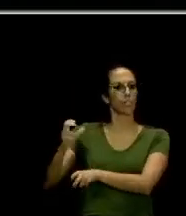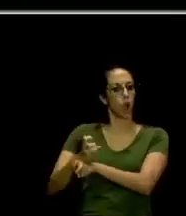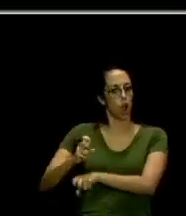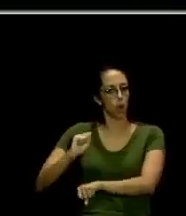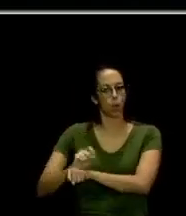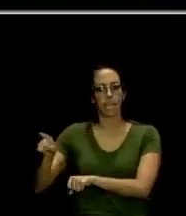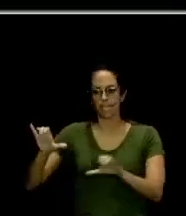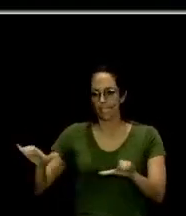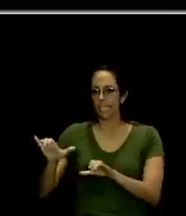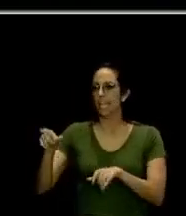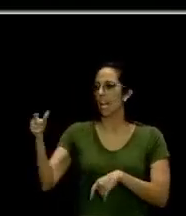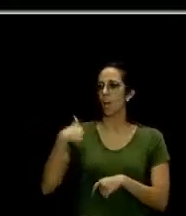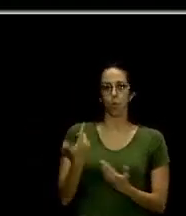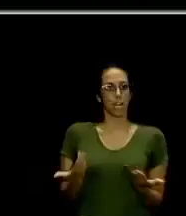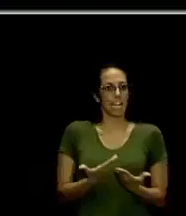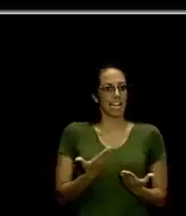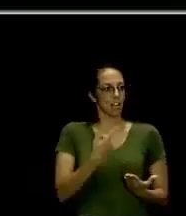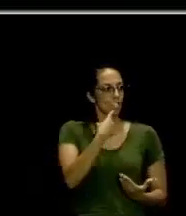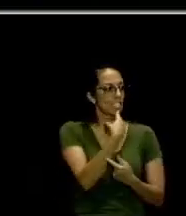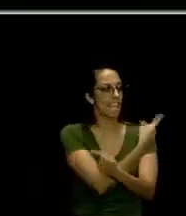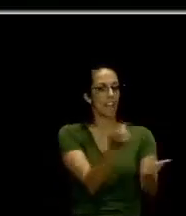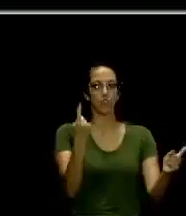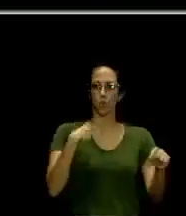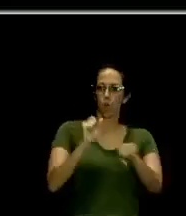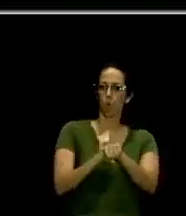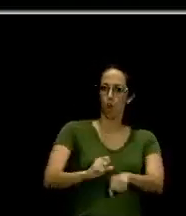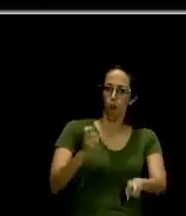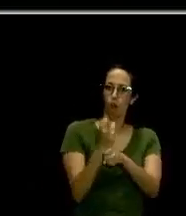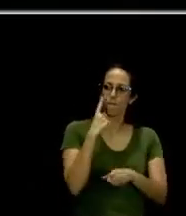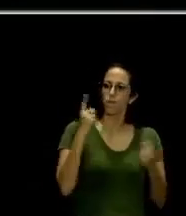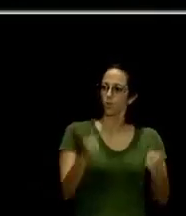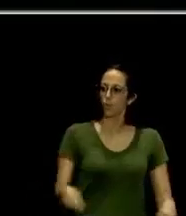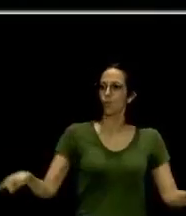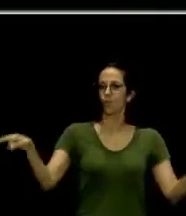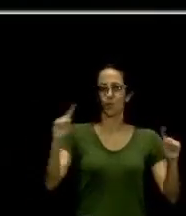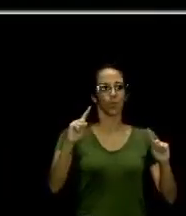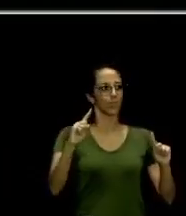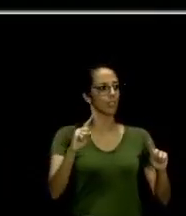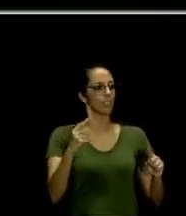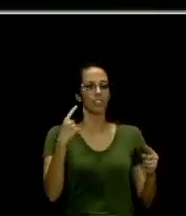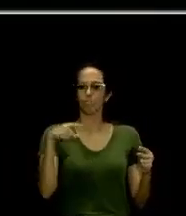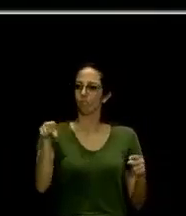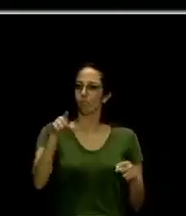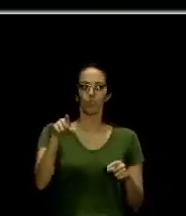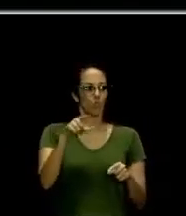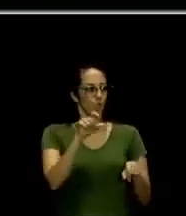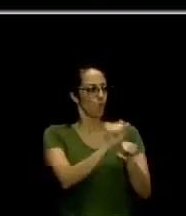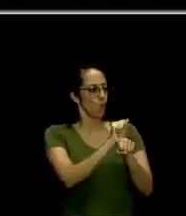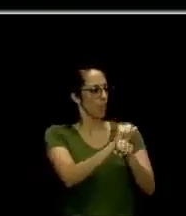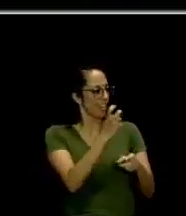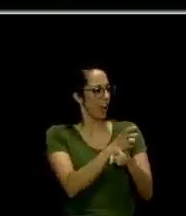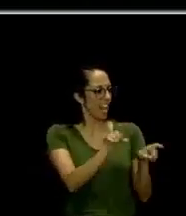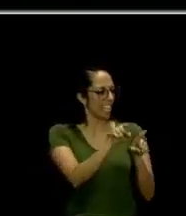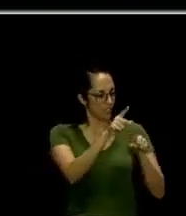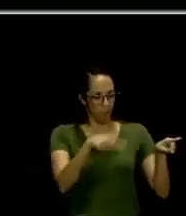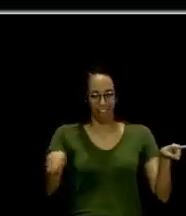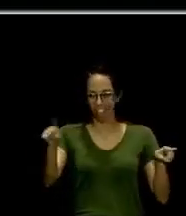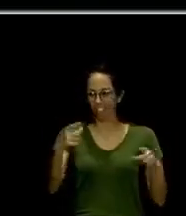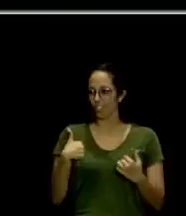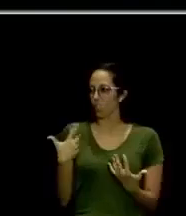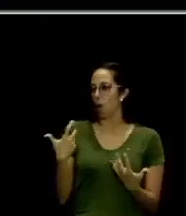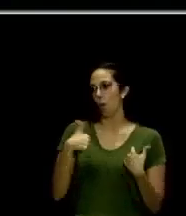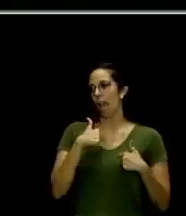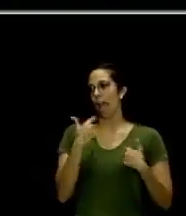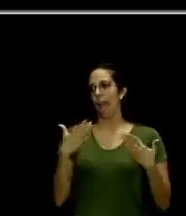let you know that we're up here in Tallahassee working hard for you. And we also know that y'all are working hard as well. And so we're happy to be in this